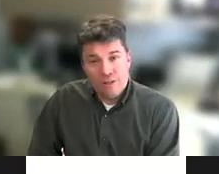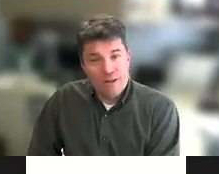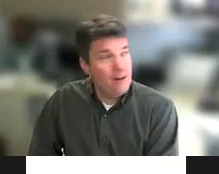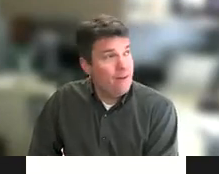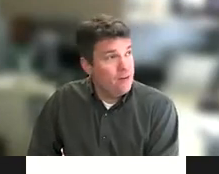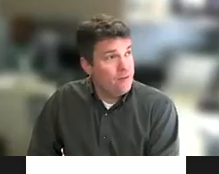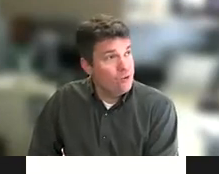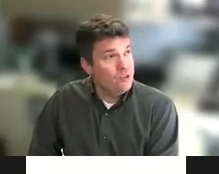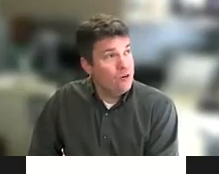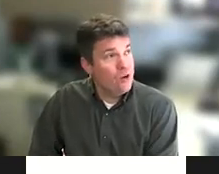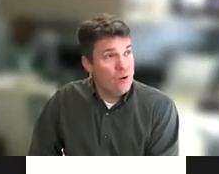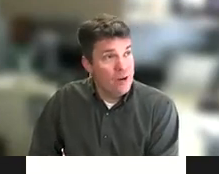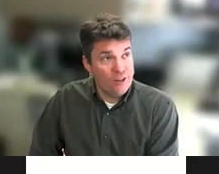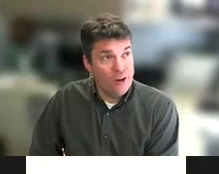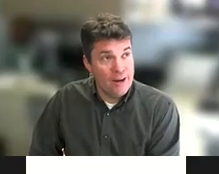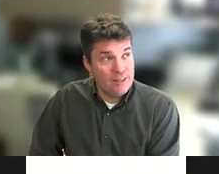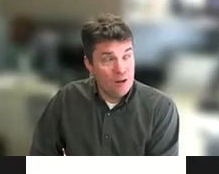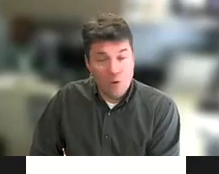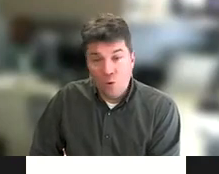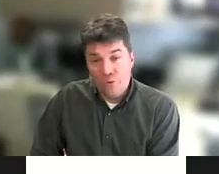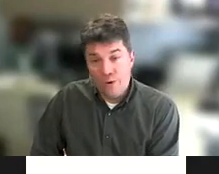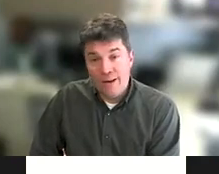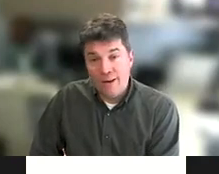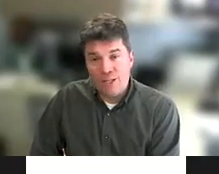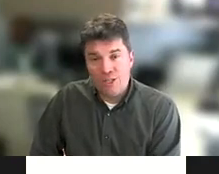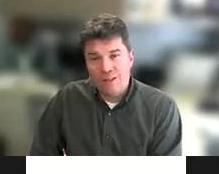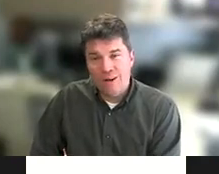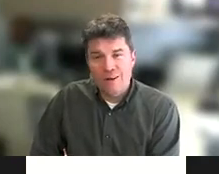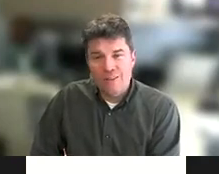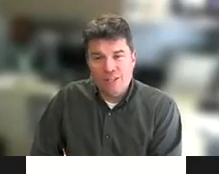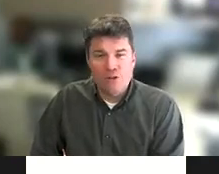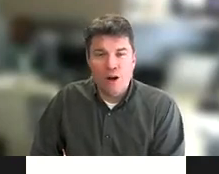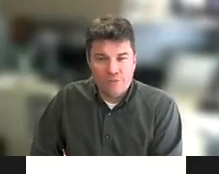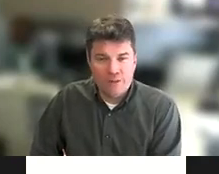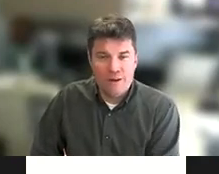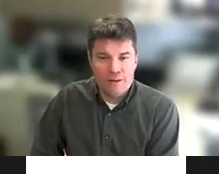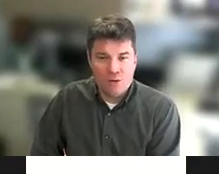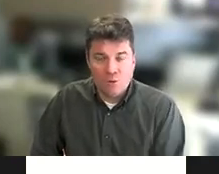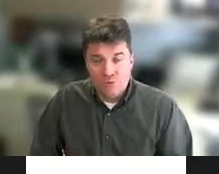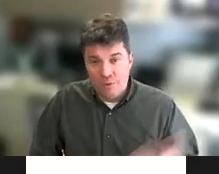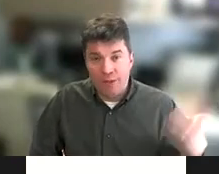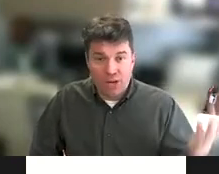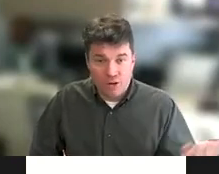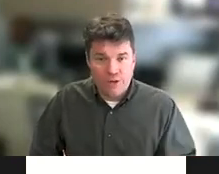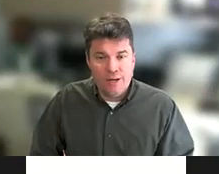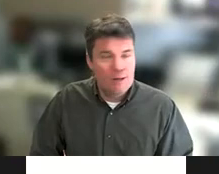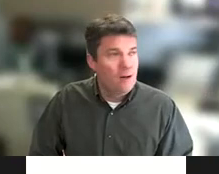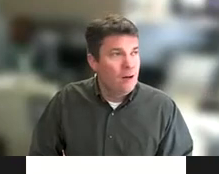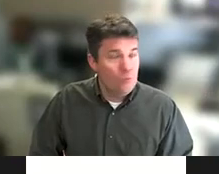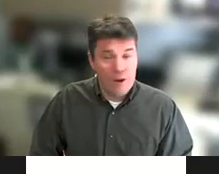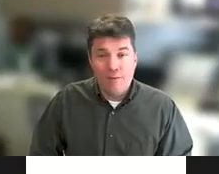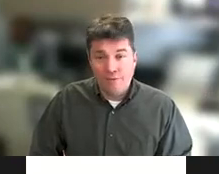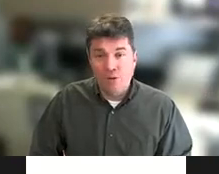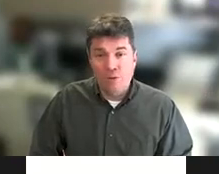And then there's deaf individuals who know neither ASL or written English. These are often individuals from another